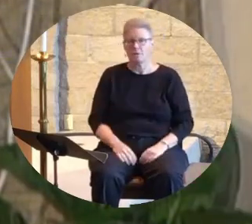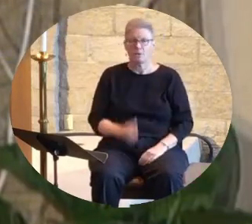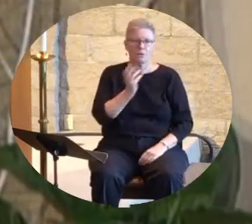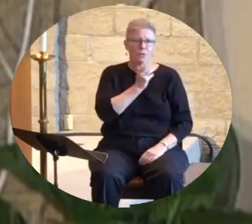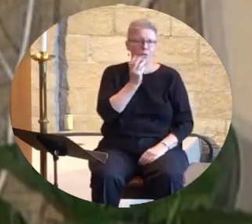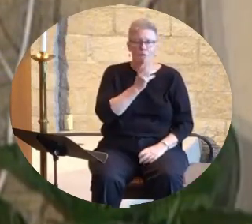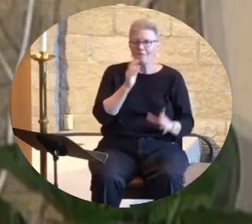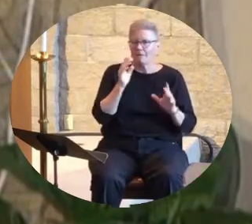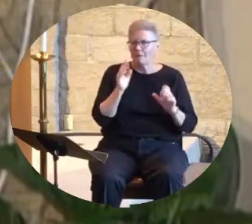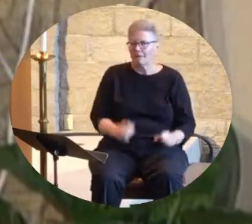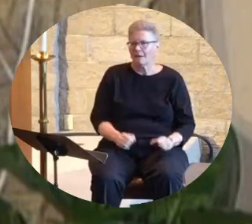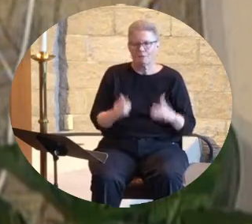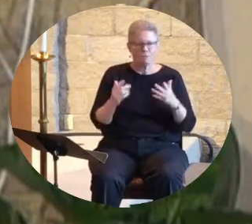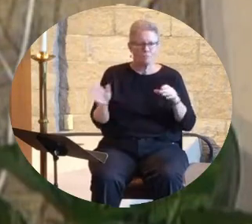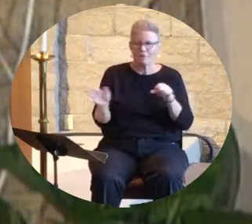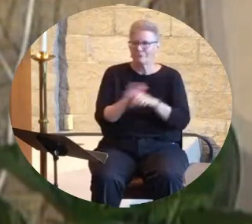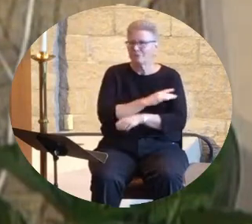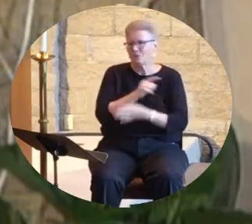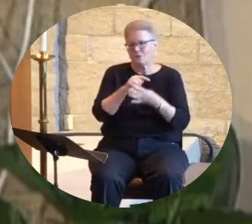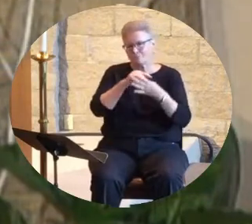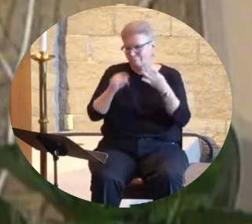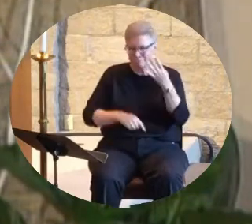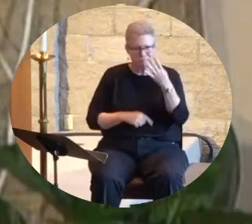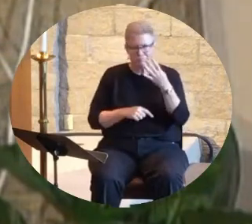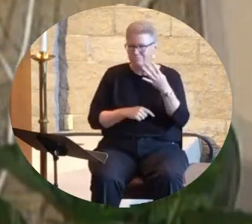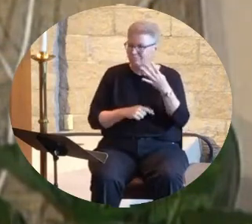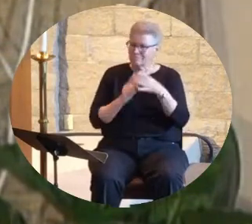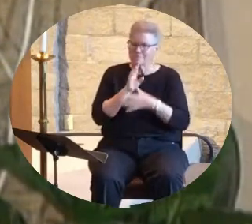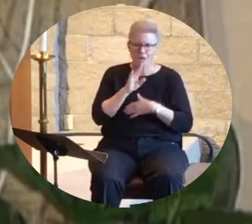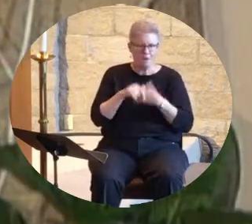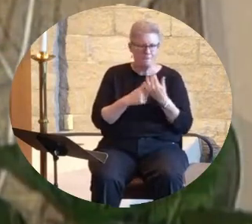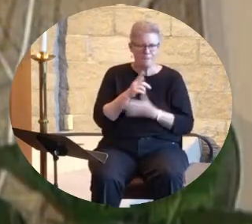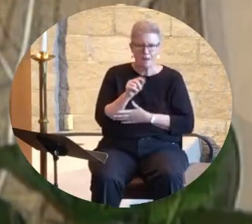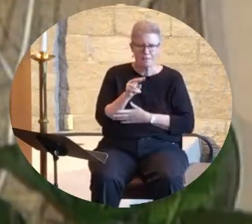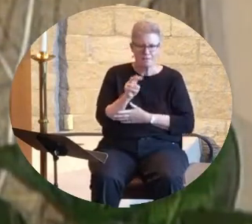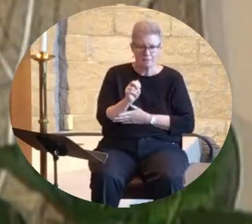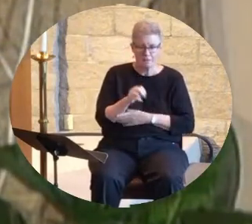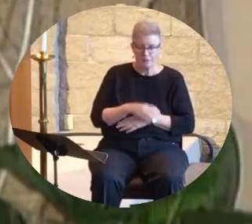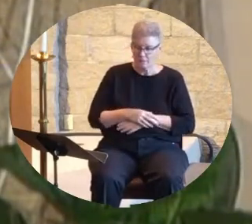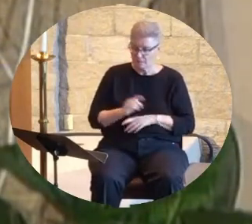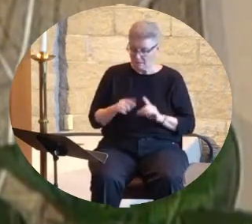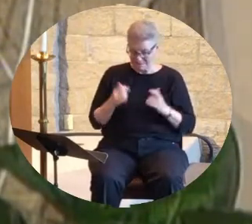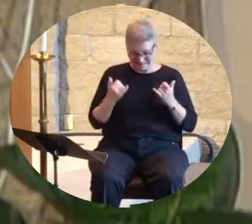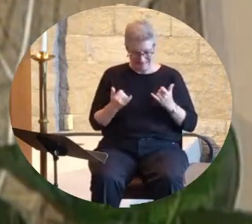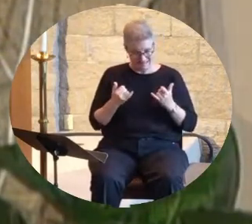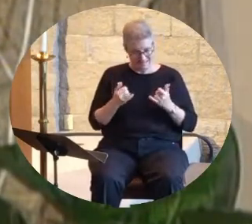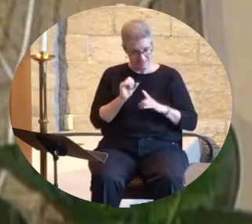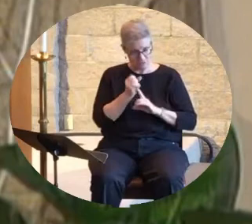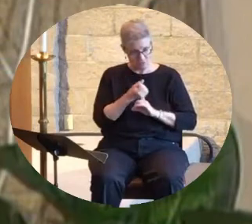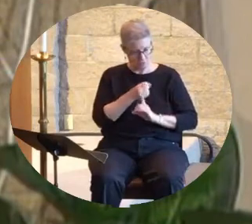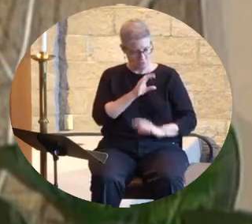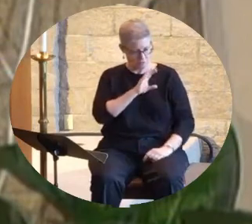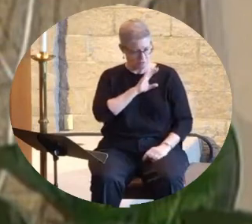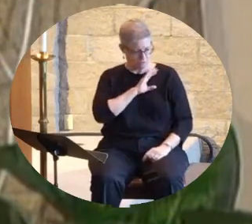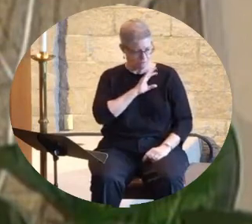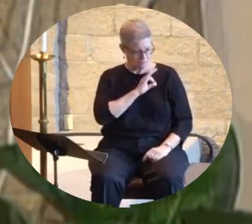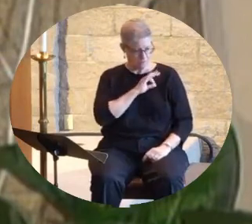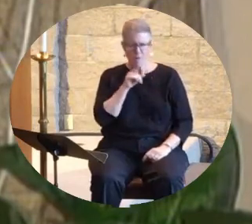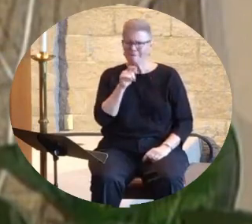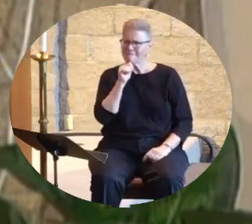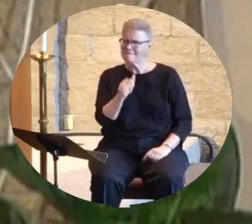love. But in this case, Charles Fillmore is not talking about an